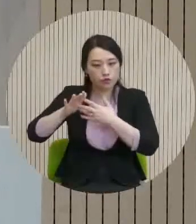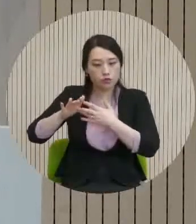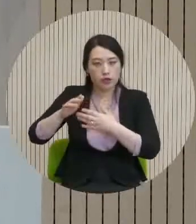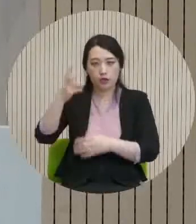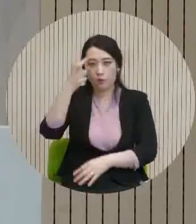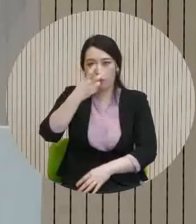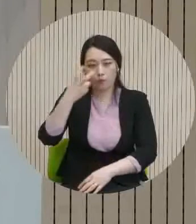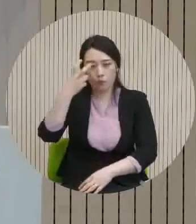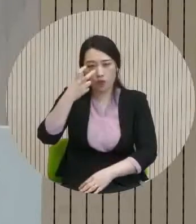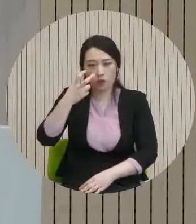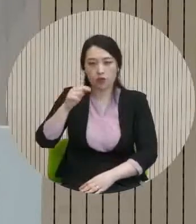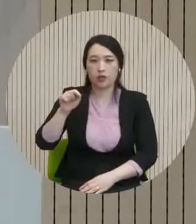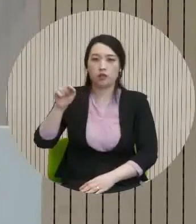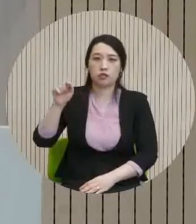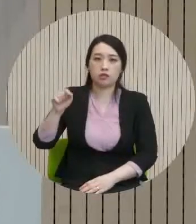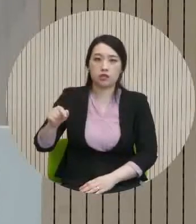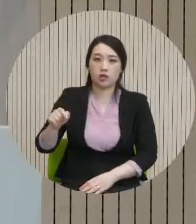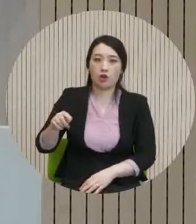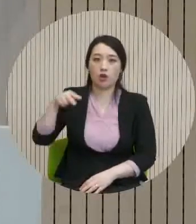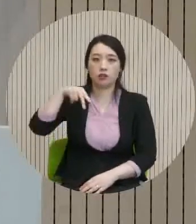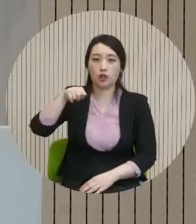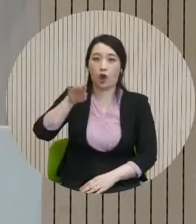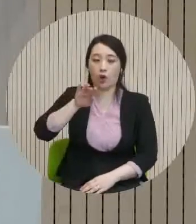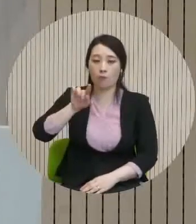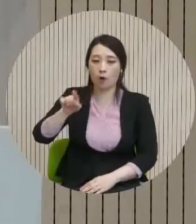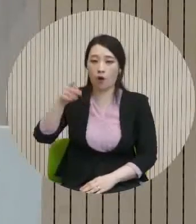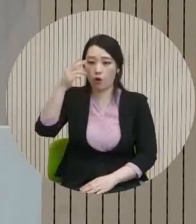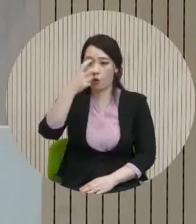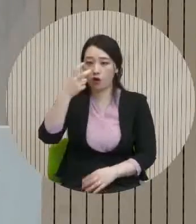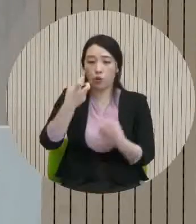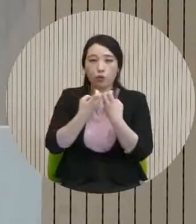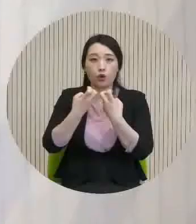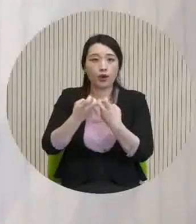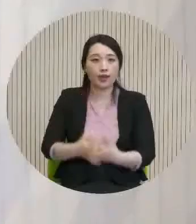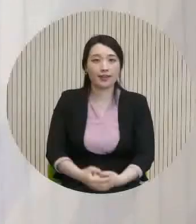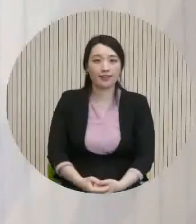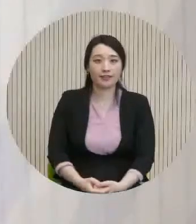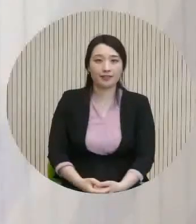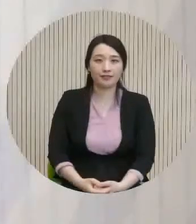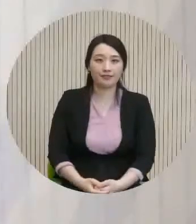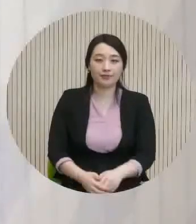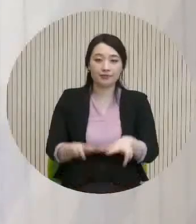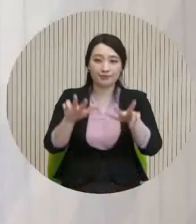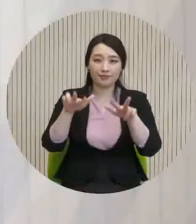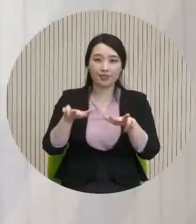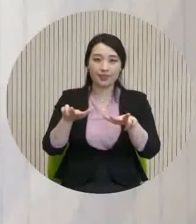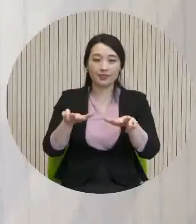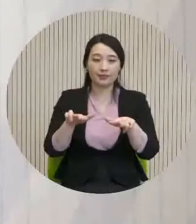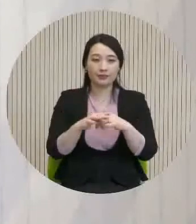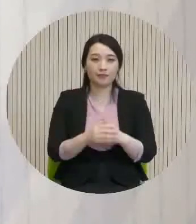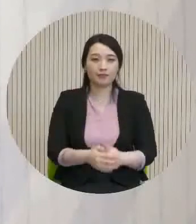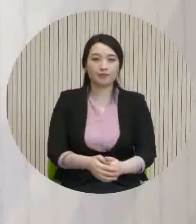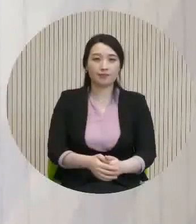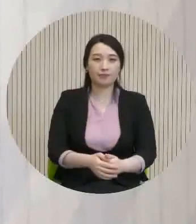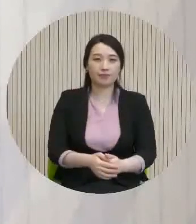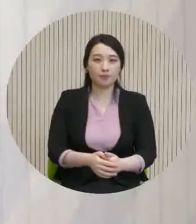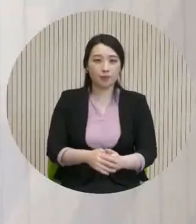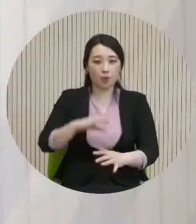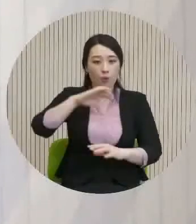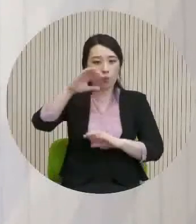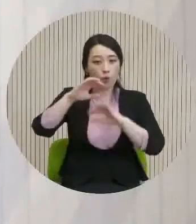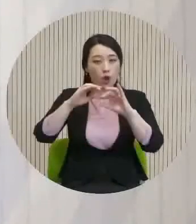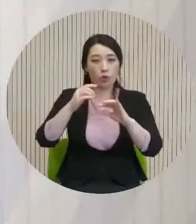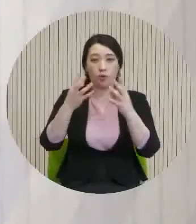the production, the files of podcasts should be maintained. How do you manage them?